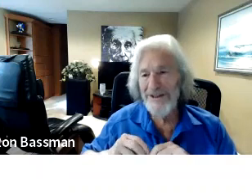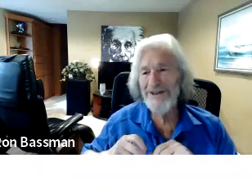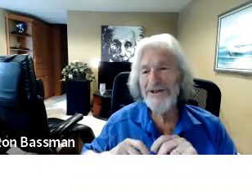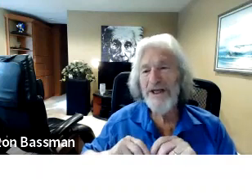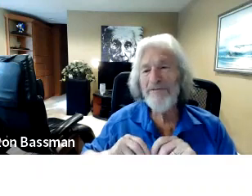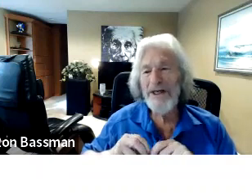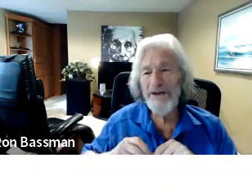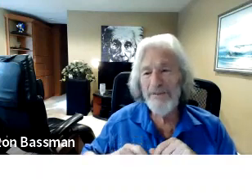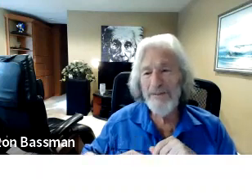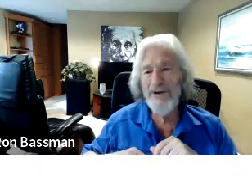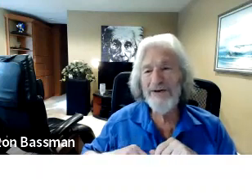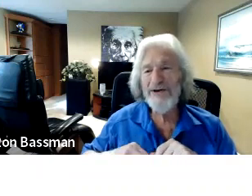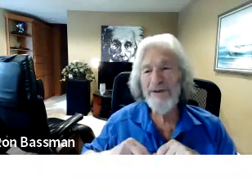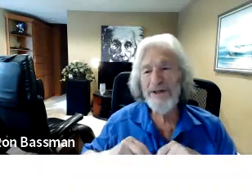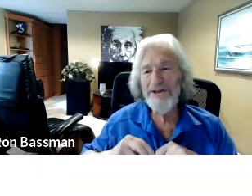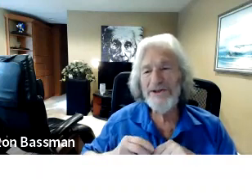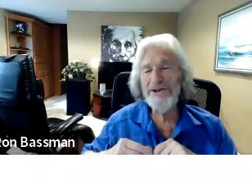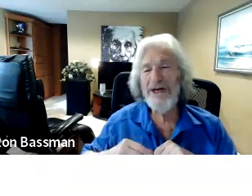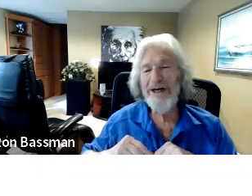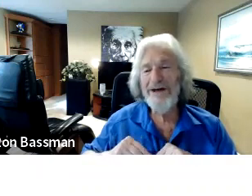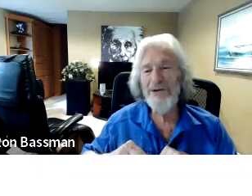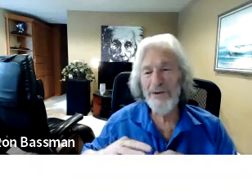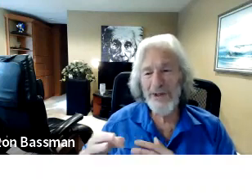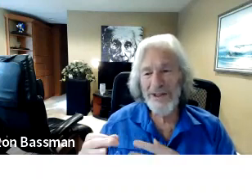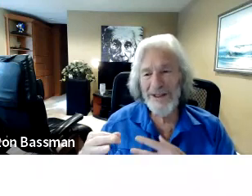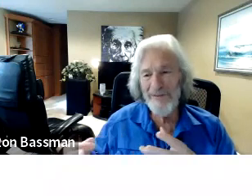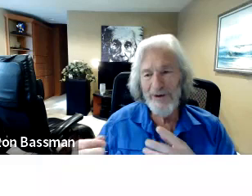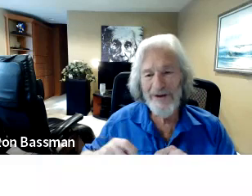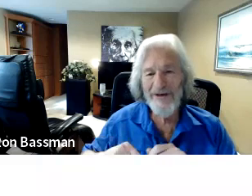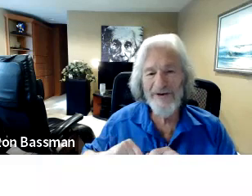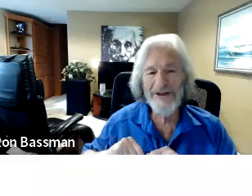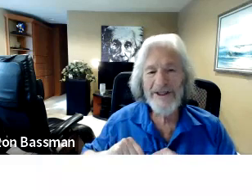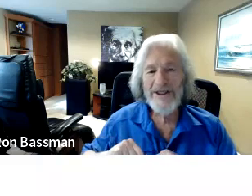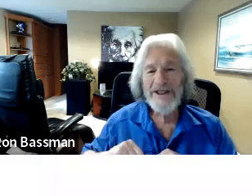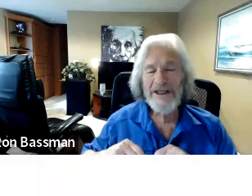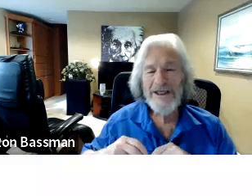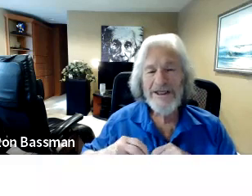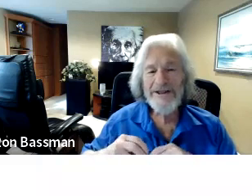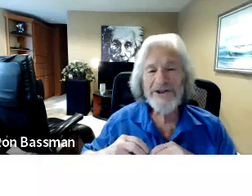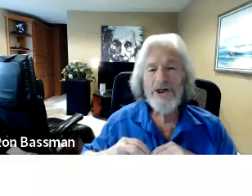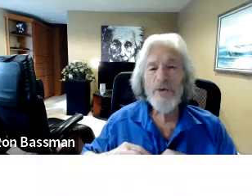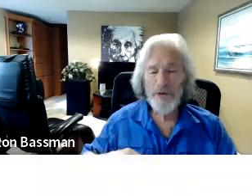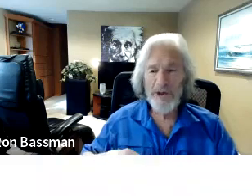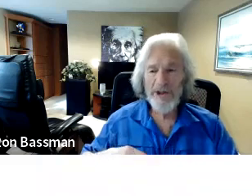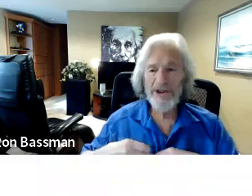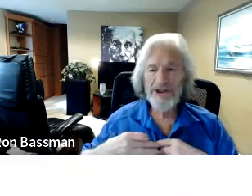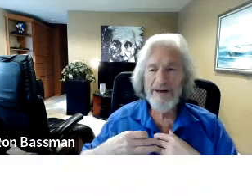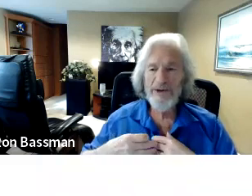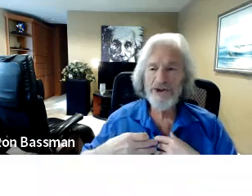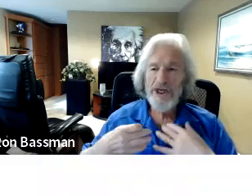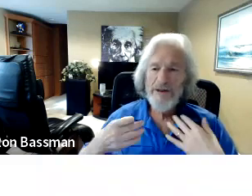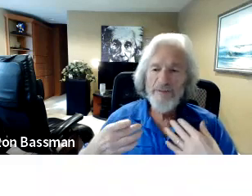Karen's is, and many of the people on our committees who are working with David, is we want